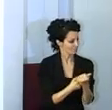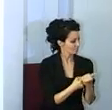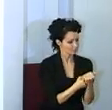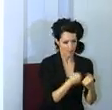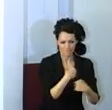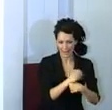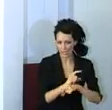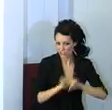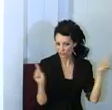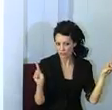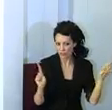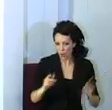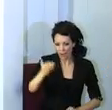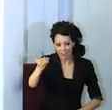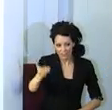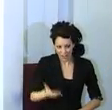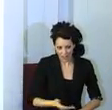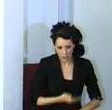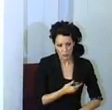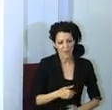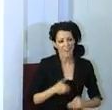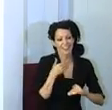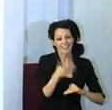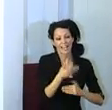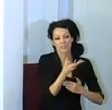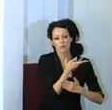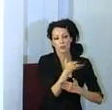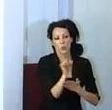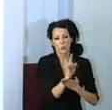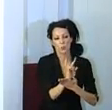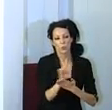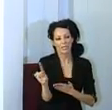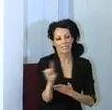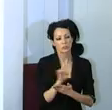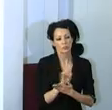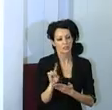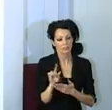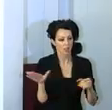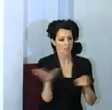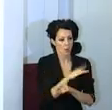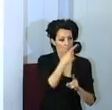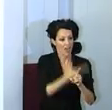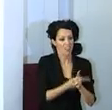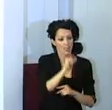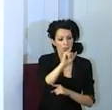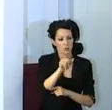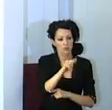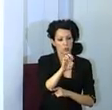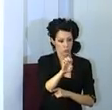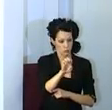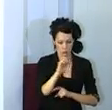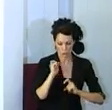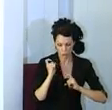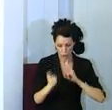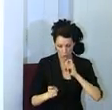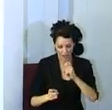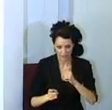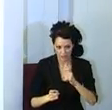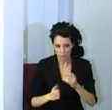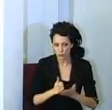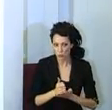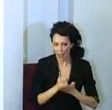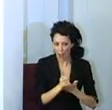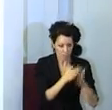we're going to invite you over the next few weeks, in fact throughout the whole of June, to bring donations to help them prepare for interviews,